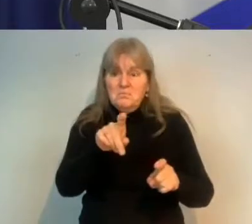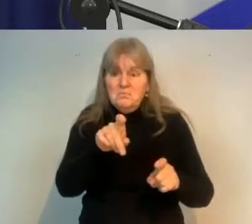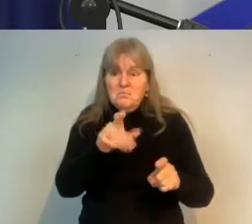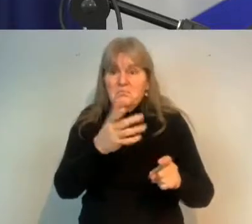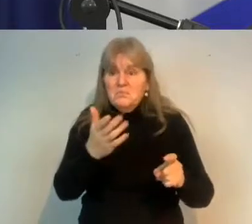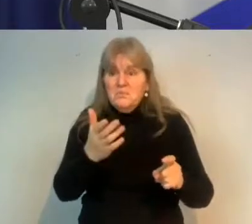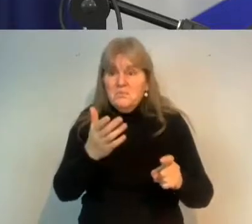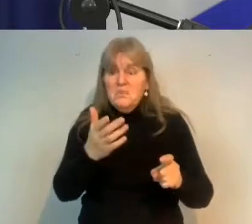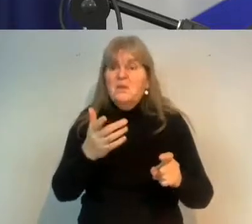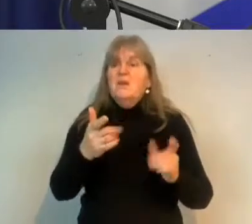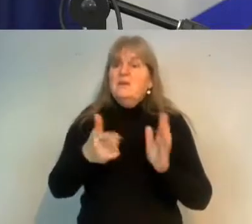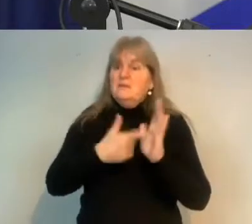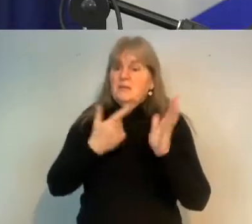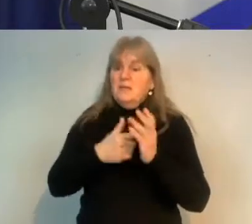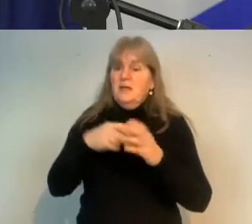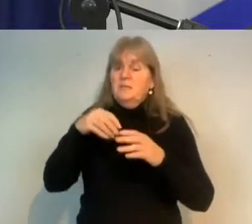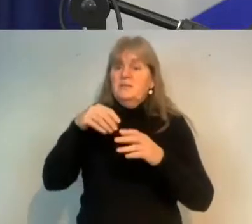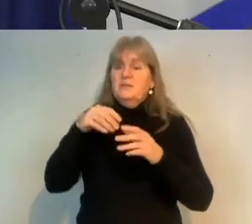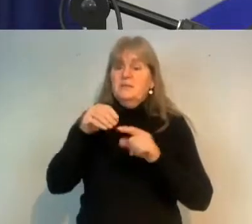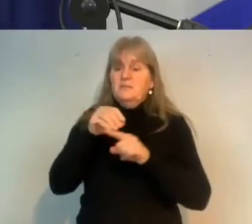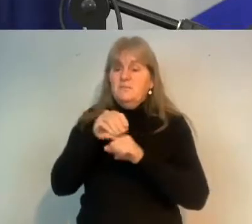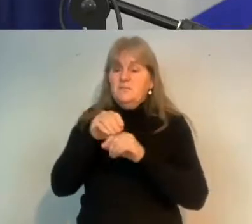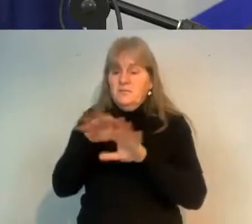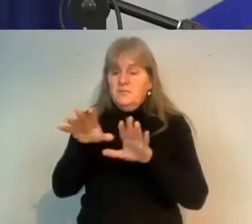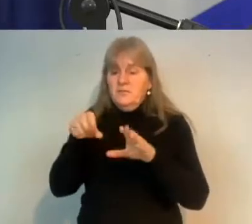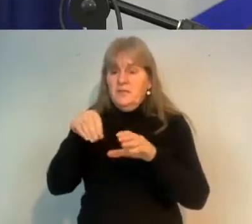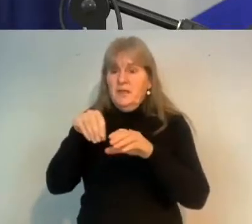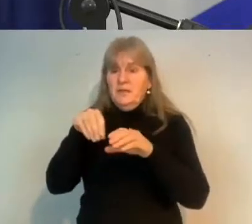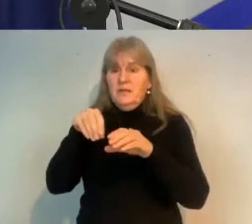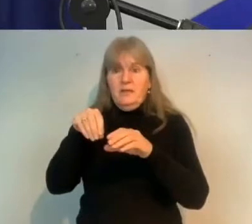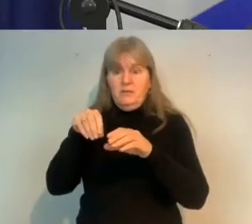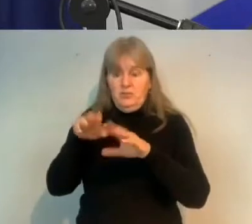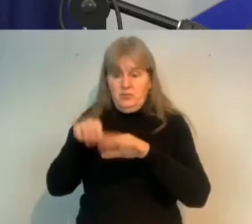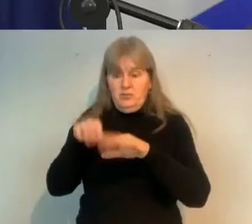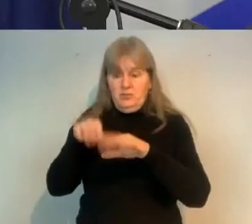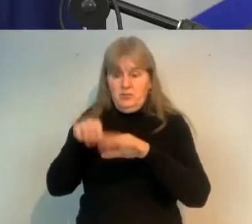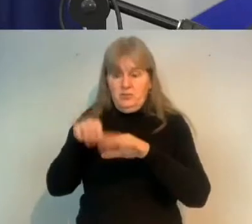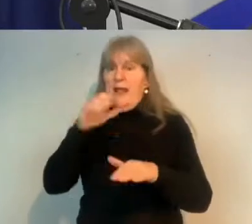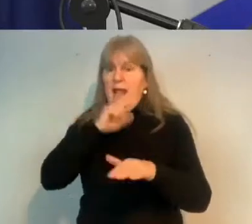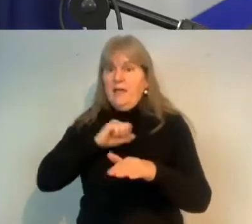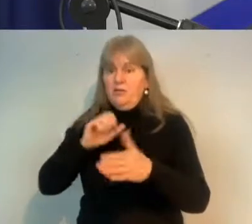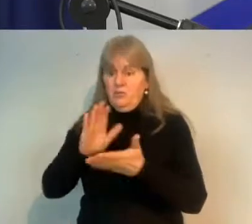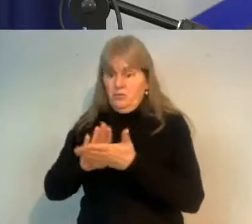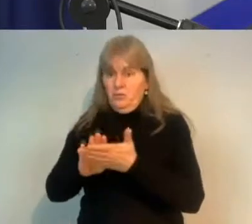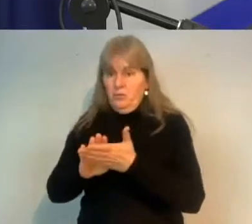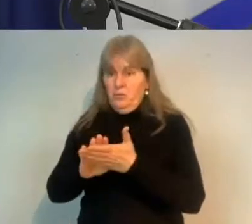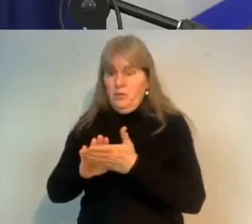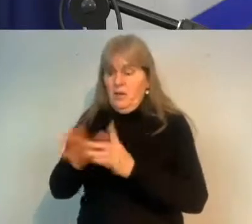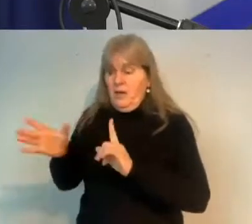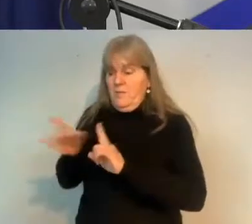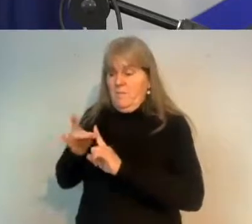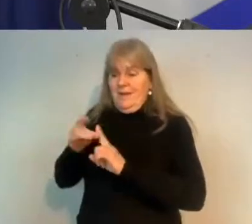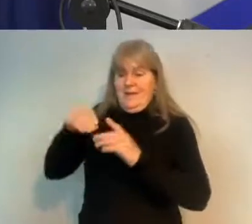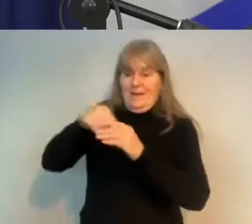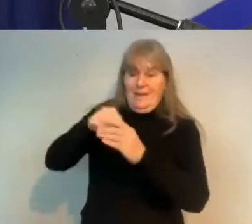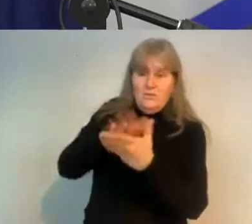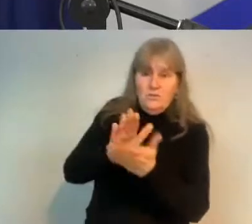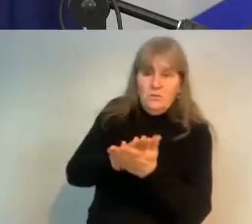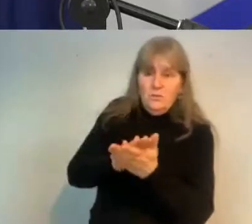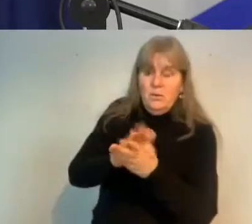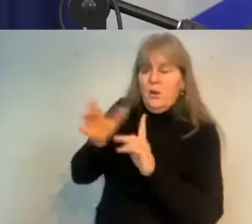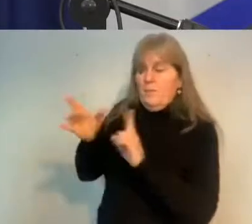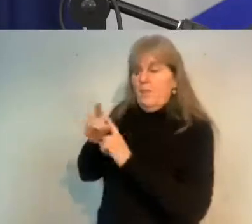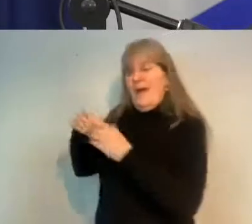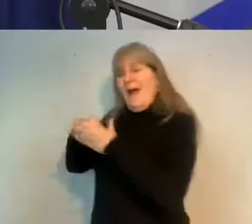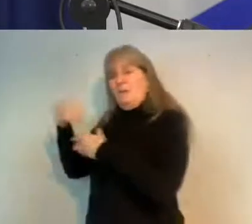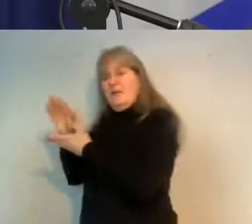children, we look at where did they acquire their disease, and is the school a place where we're seeing a lot of transmission? It has not